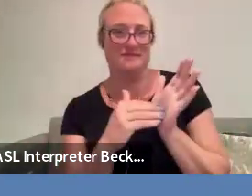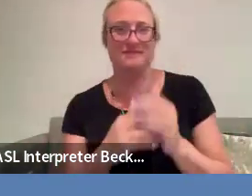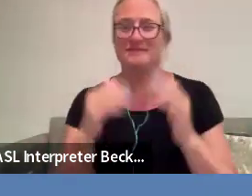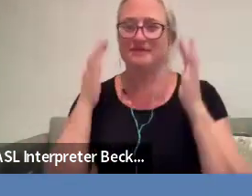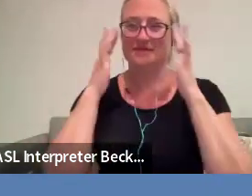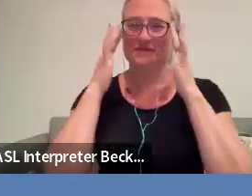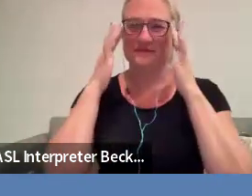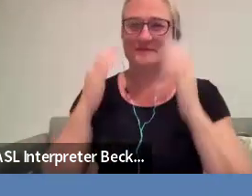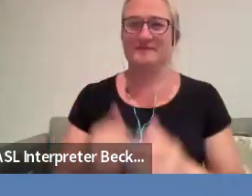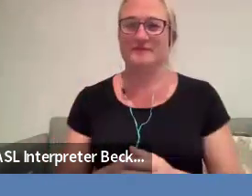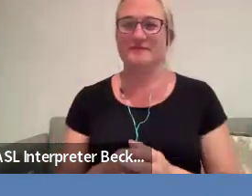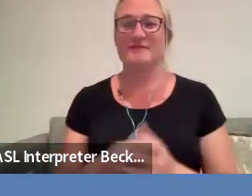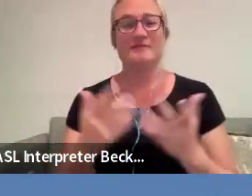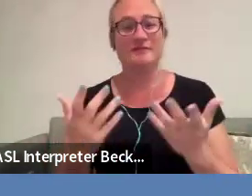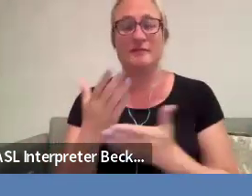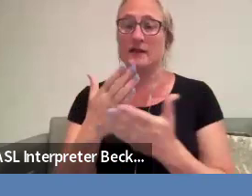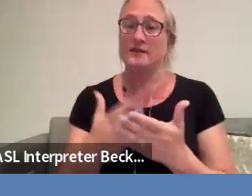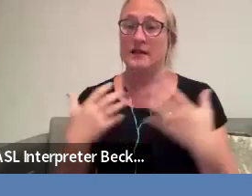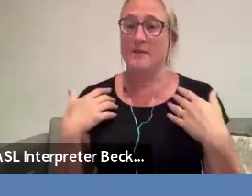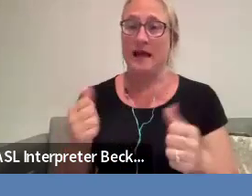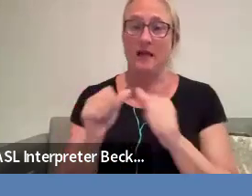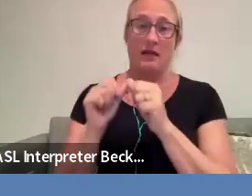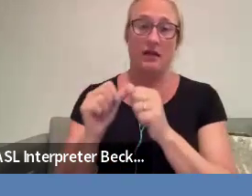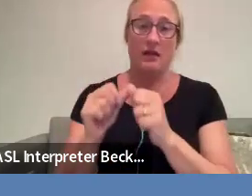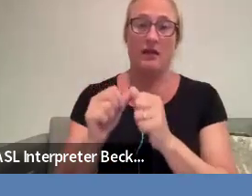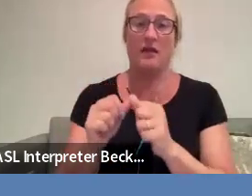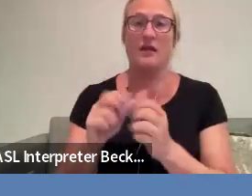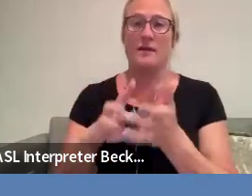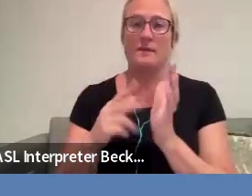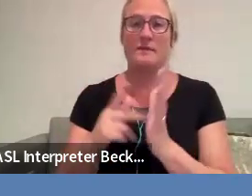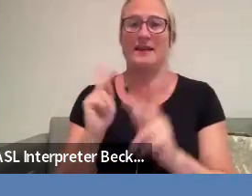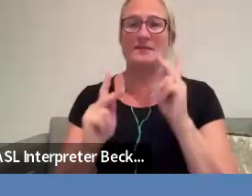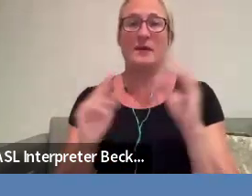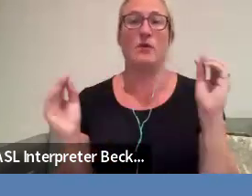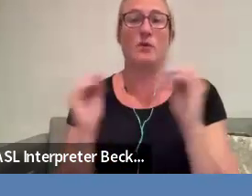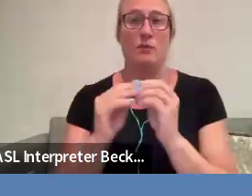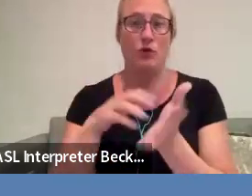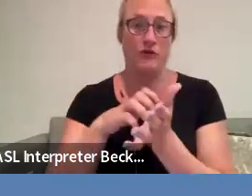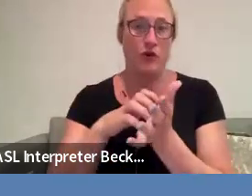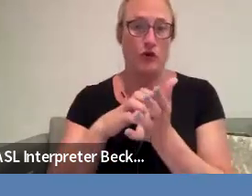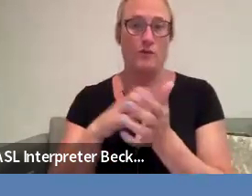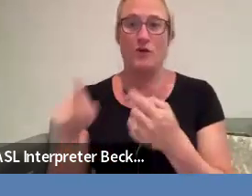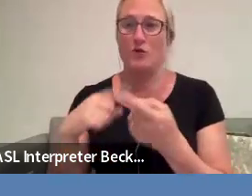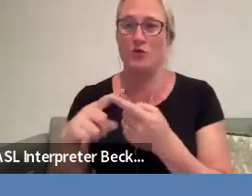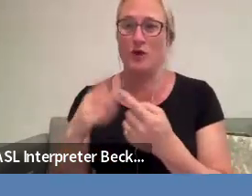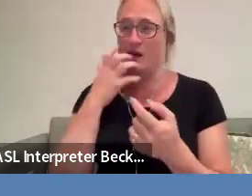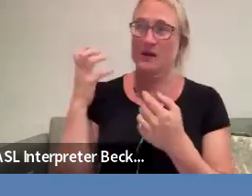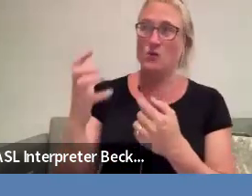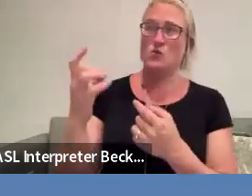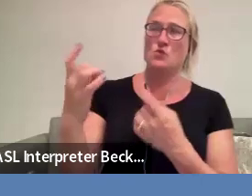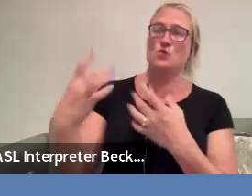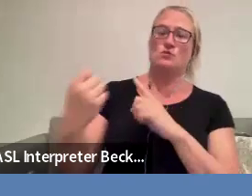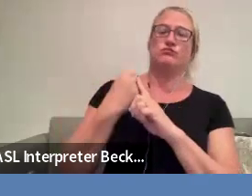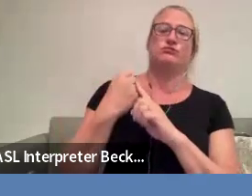As we discussed, some chronic health conditions can make people more vulnerable to the negative impacts of excessive heat.